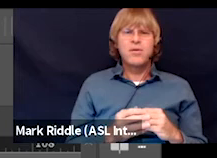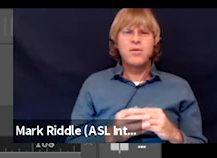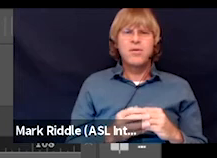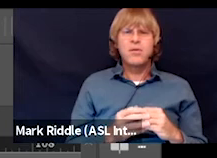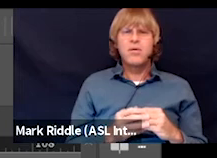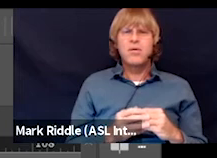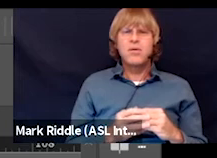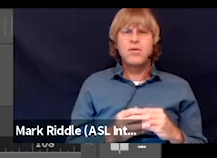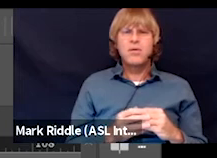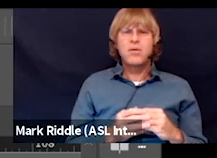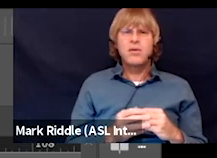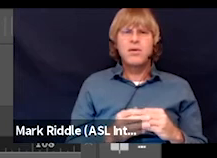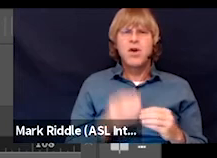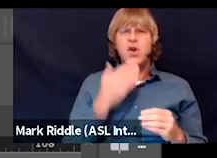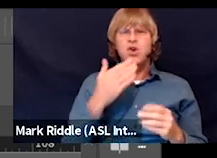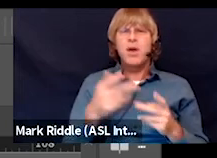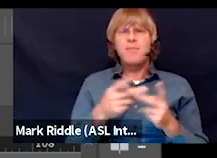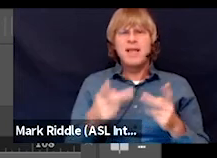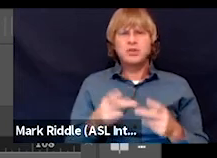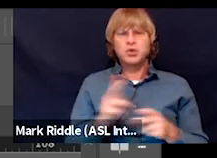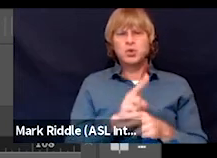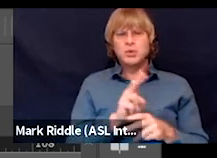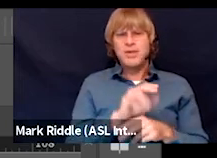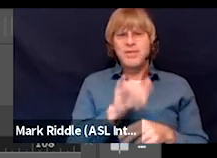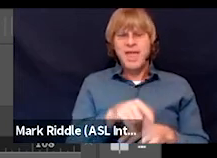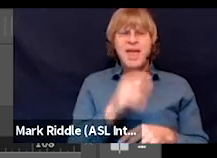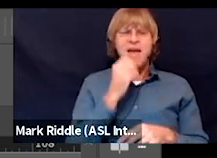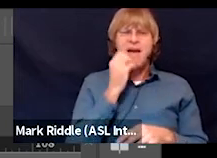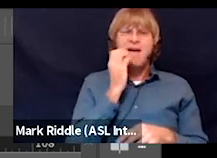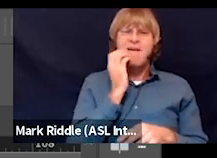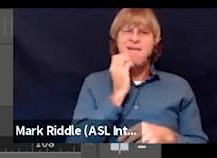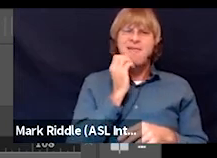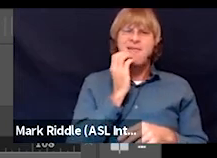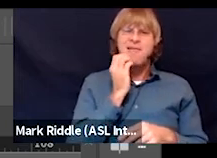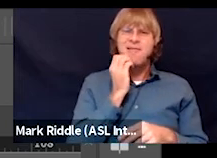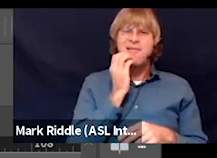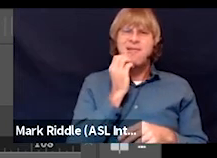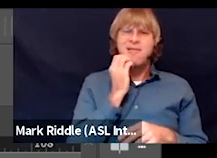And a good place that I use something like that is,